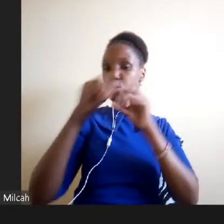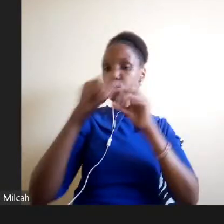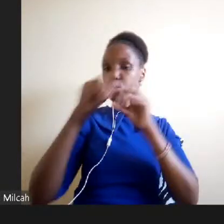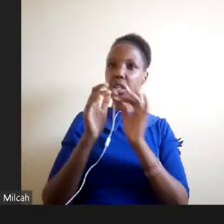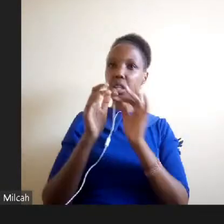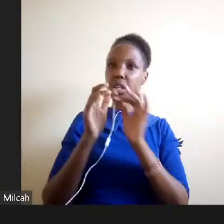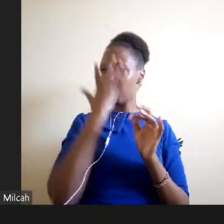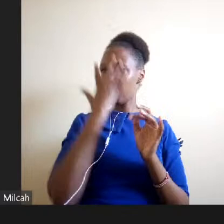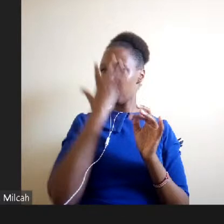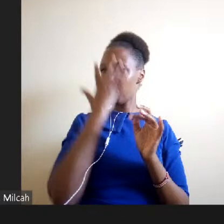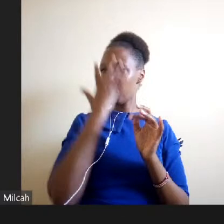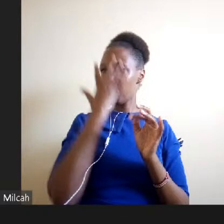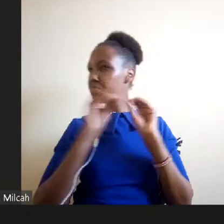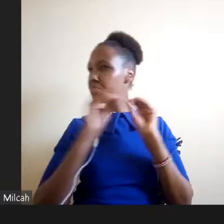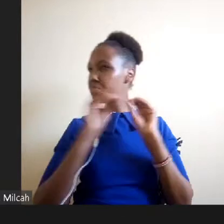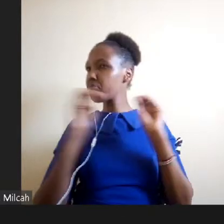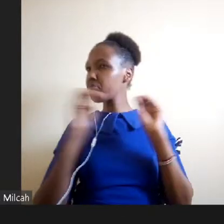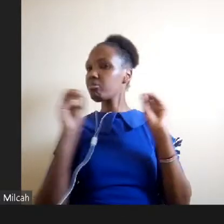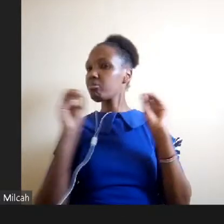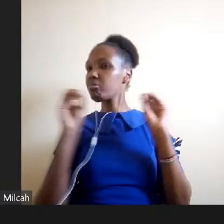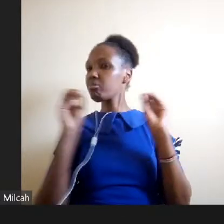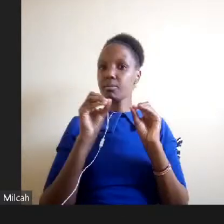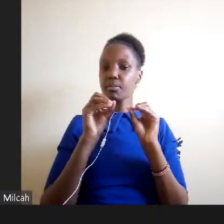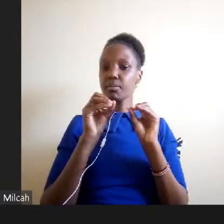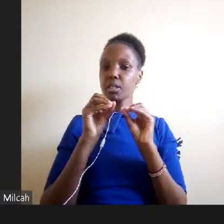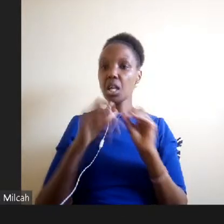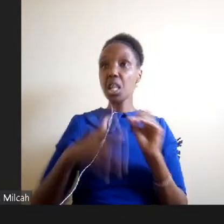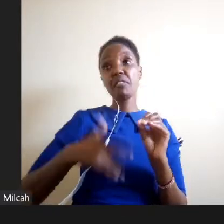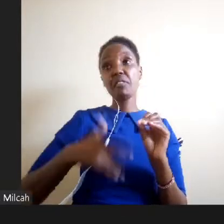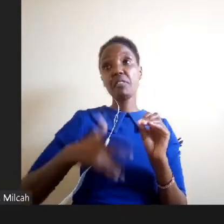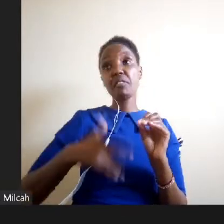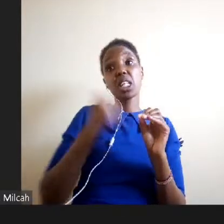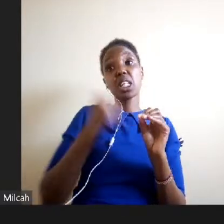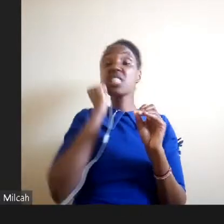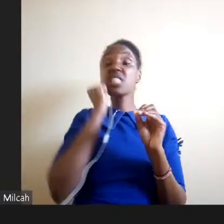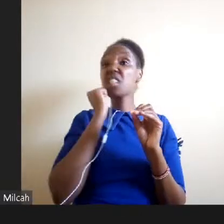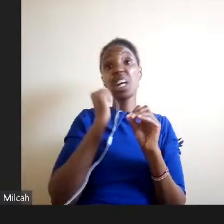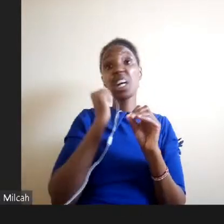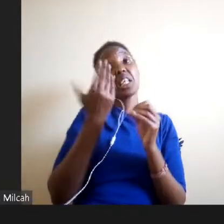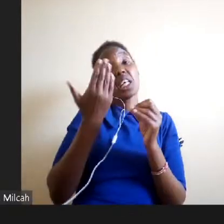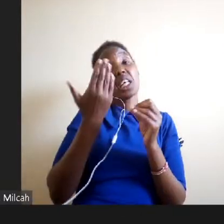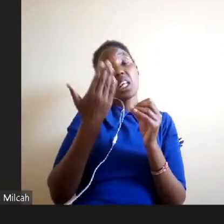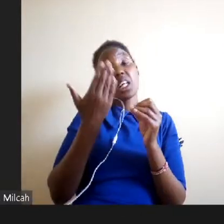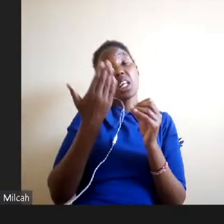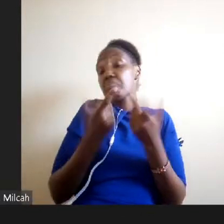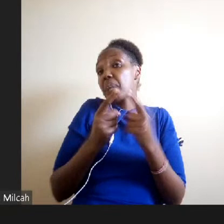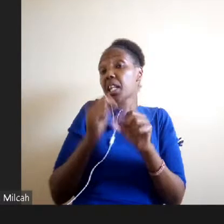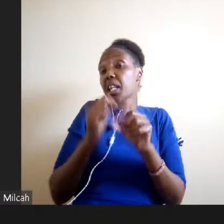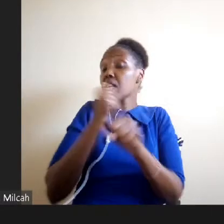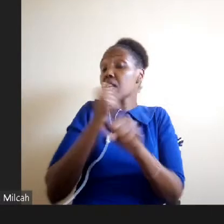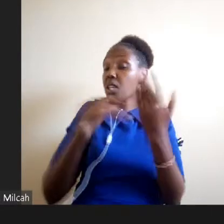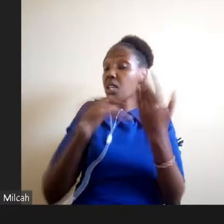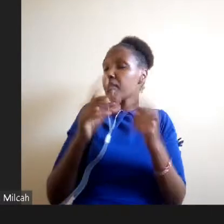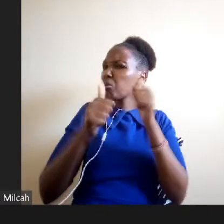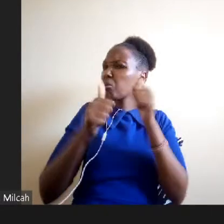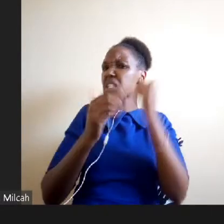be embarrassed, they get into these spaces where they succumb to the blackmail and they start doing things for other people. And that